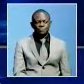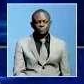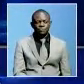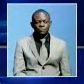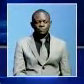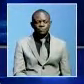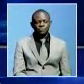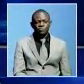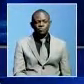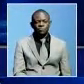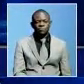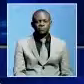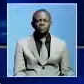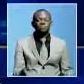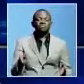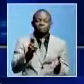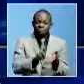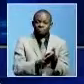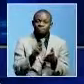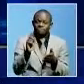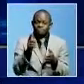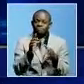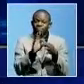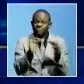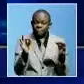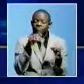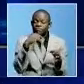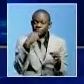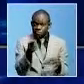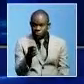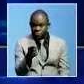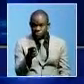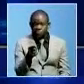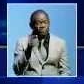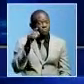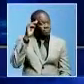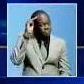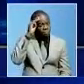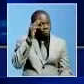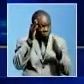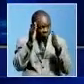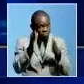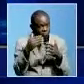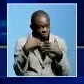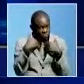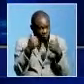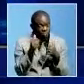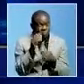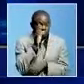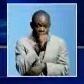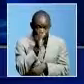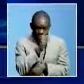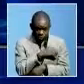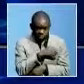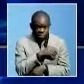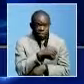We now retake our first story, where Health Minister Sylvia Masebo has clarified that government is not